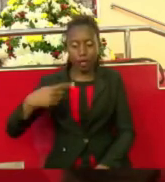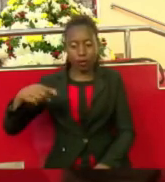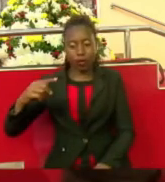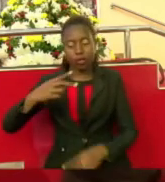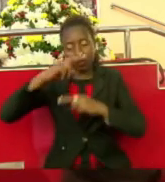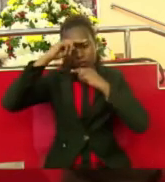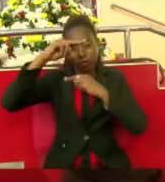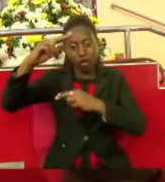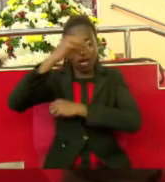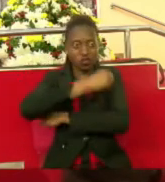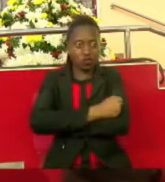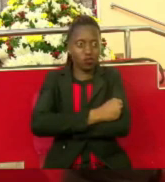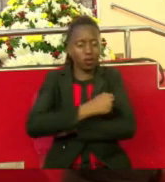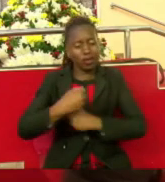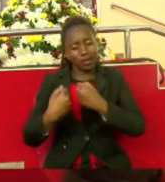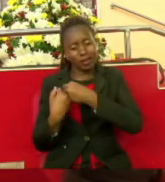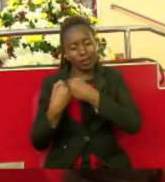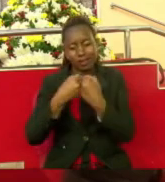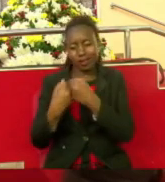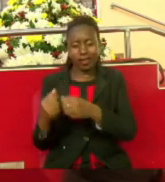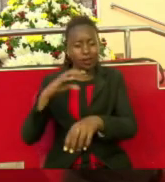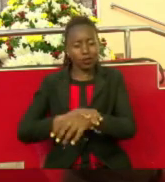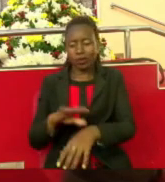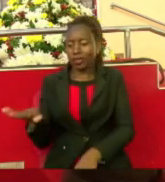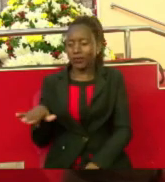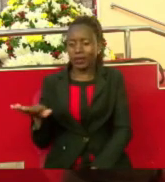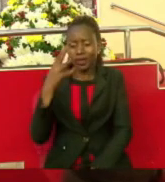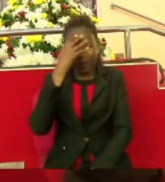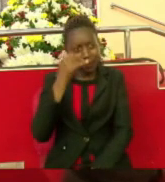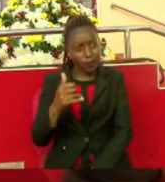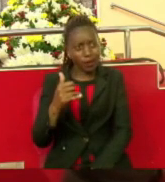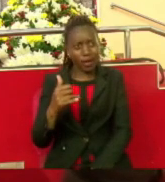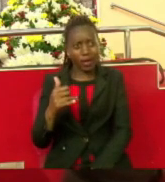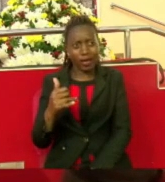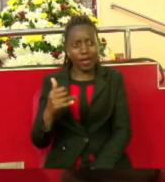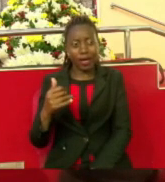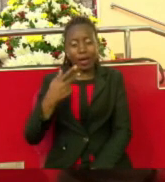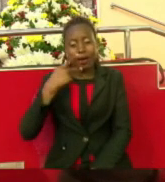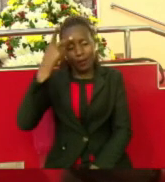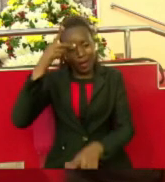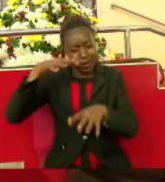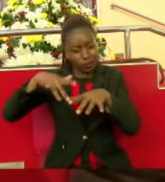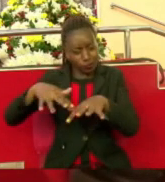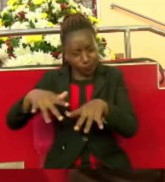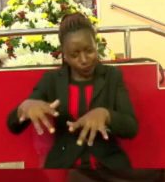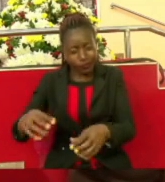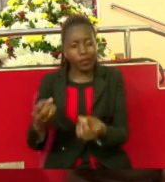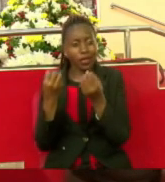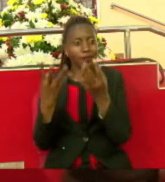it's a challenge even getting some space because parents flock there in large numbers.